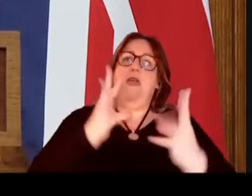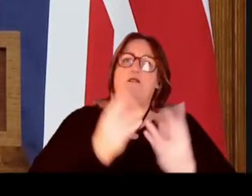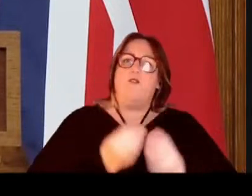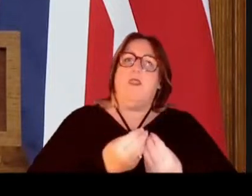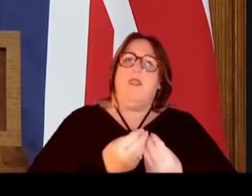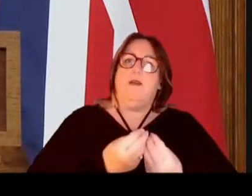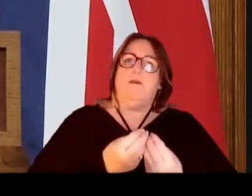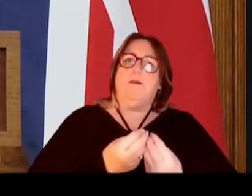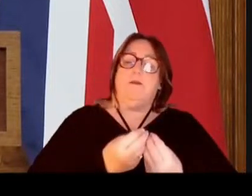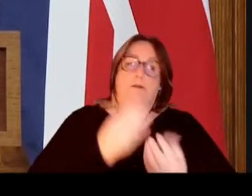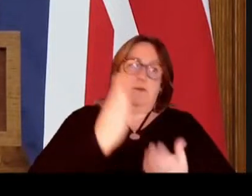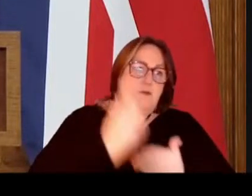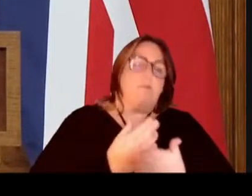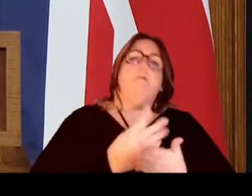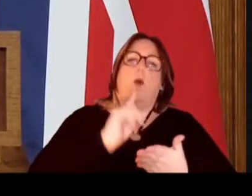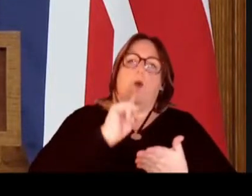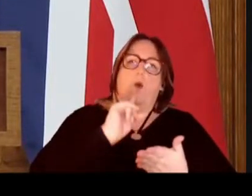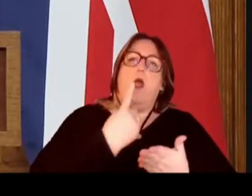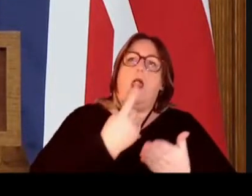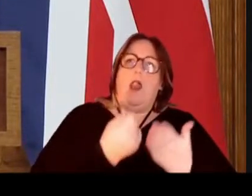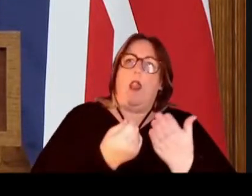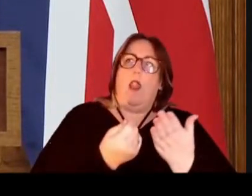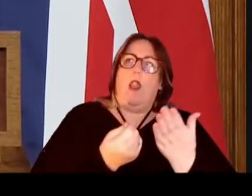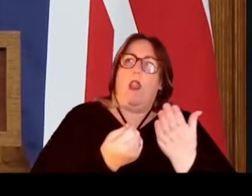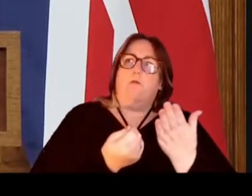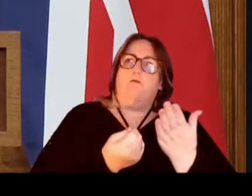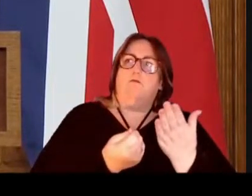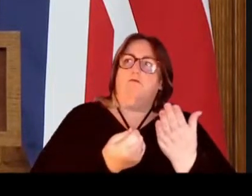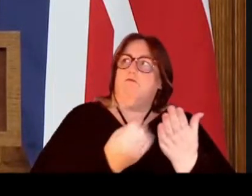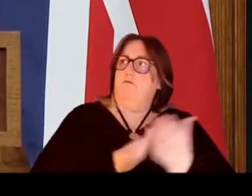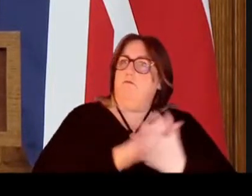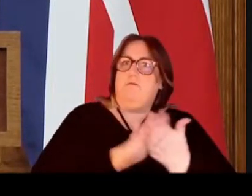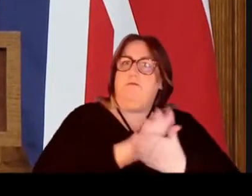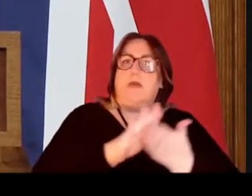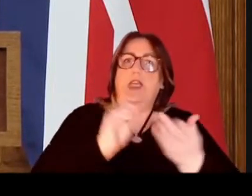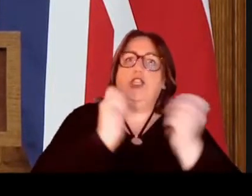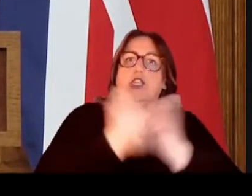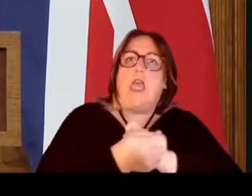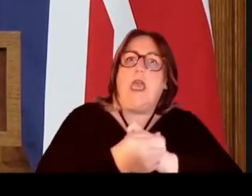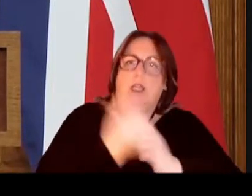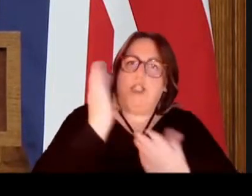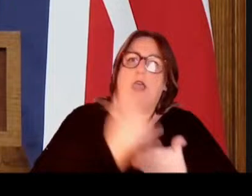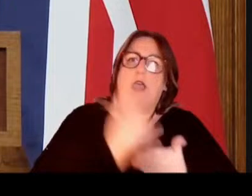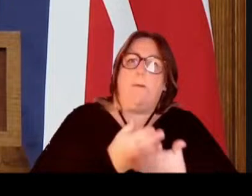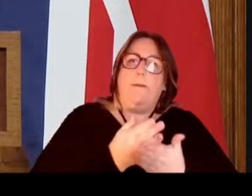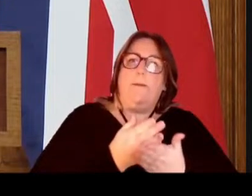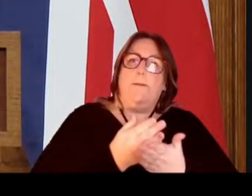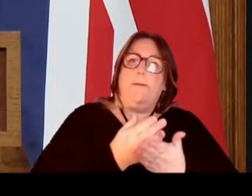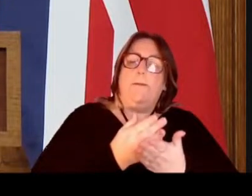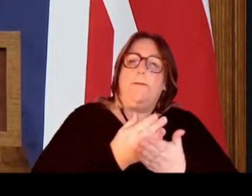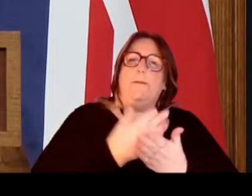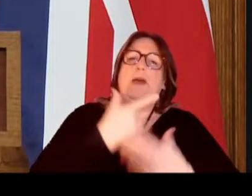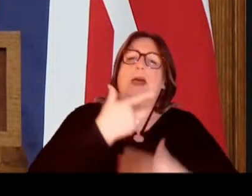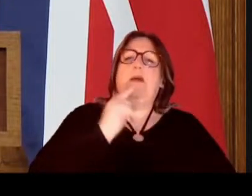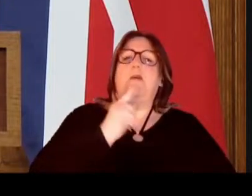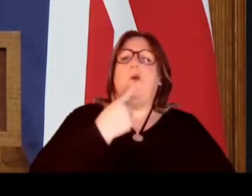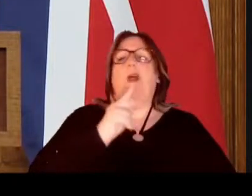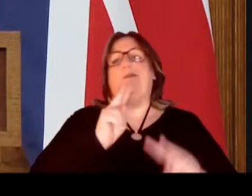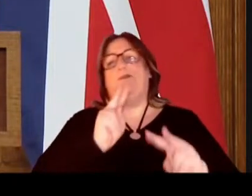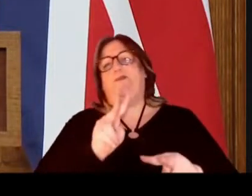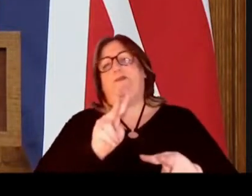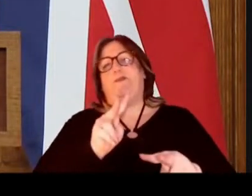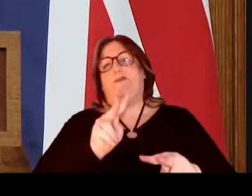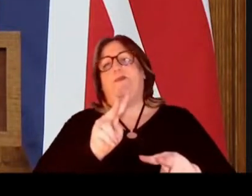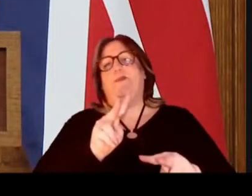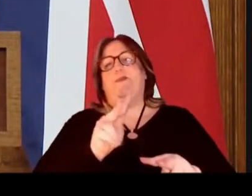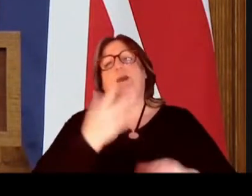to change. I know people will be watching right now, and they'll be saying, "We've heard all this